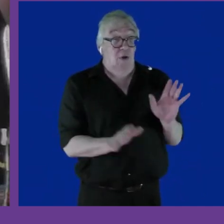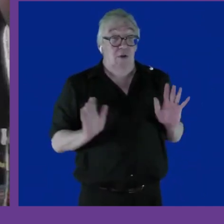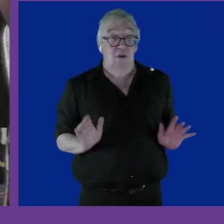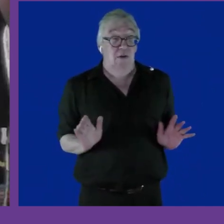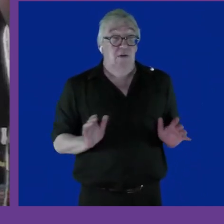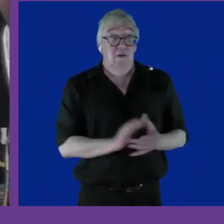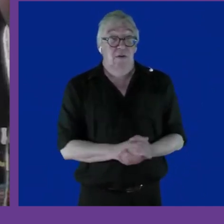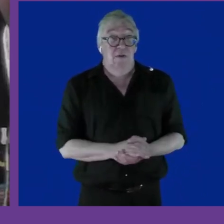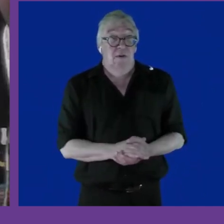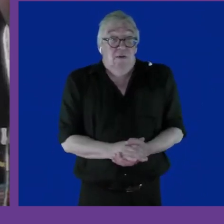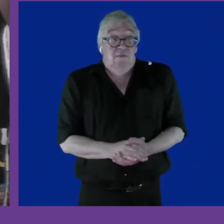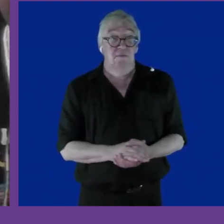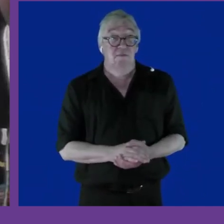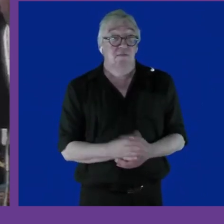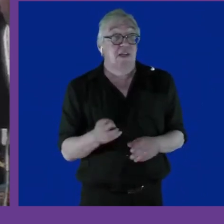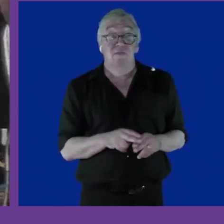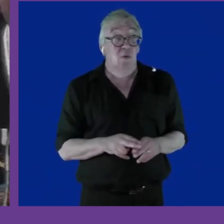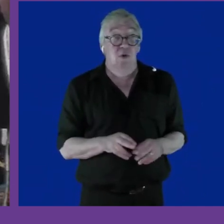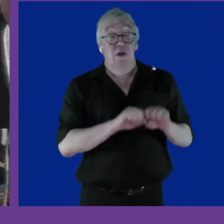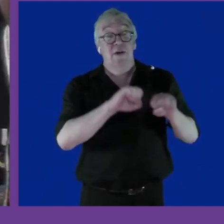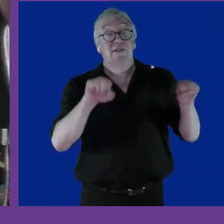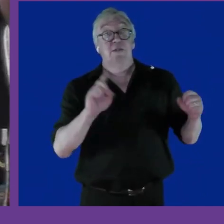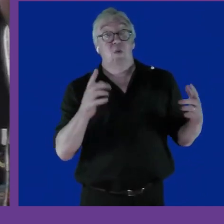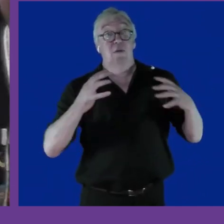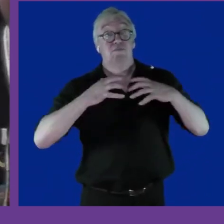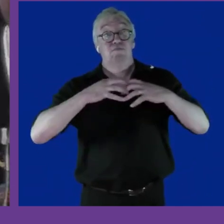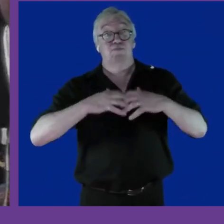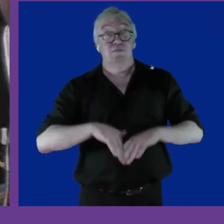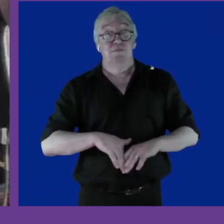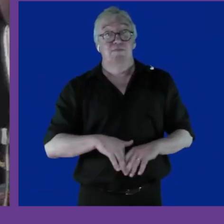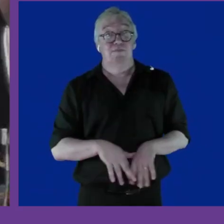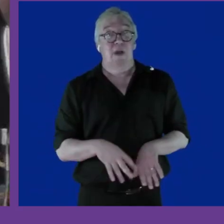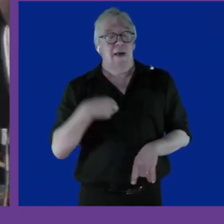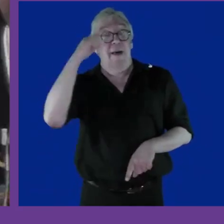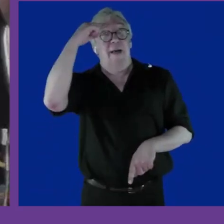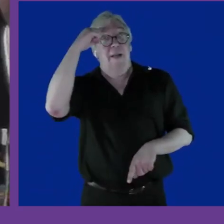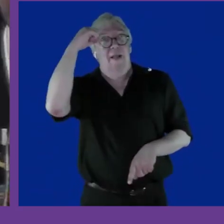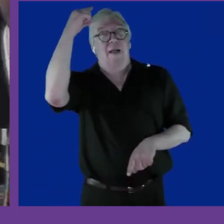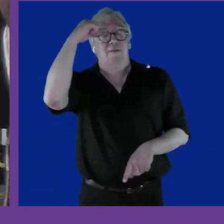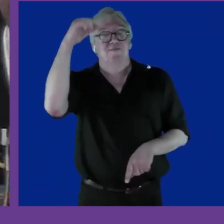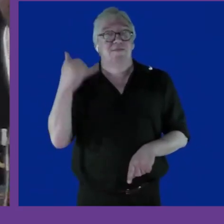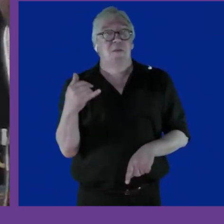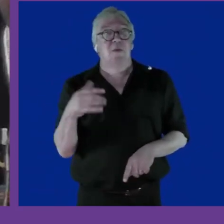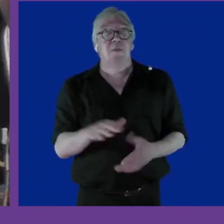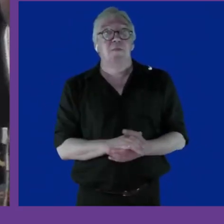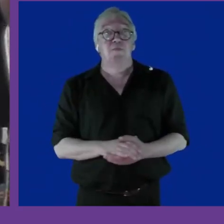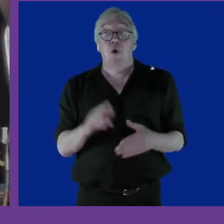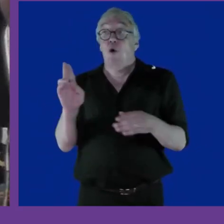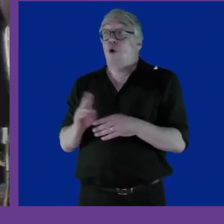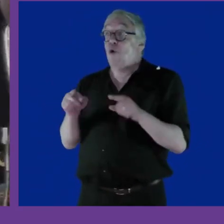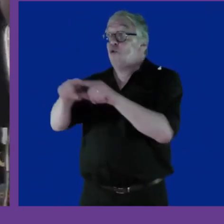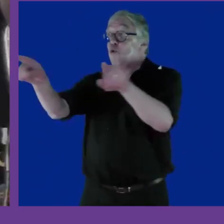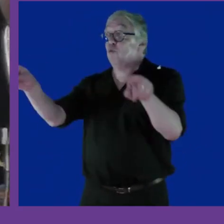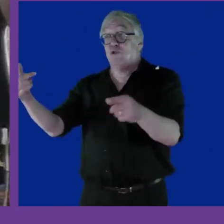otherwise the system is not going to work. One very short just example how your users might see